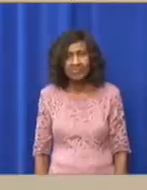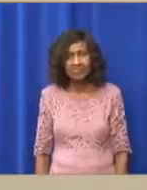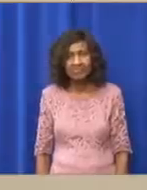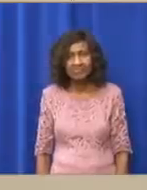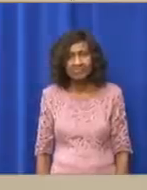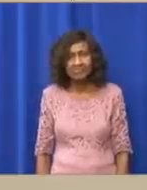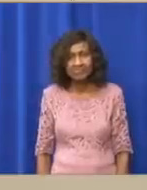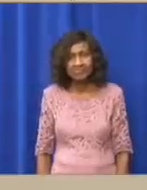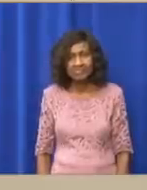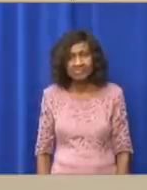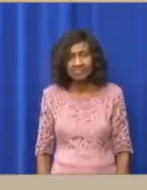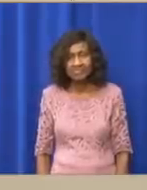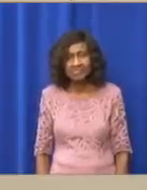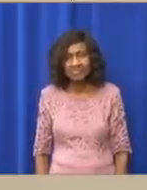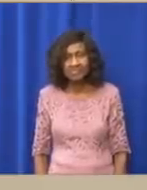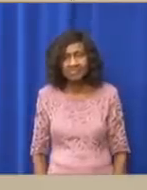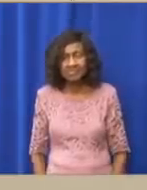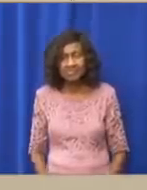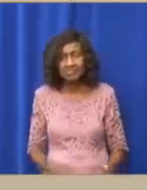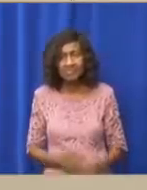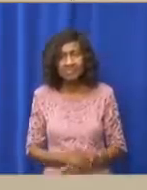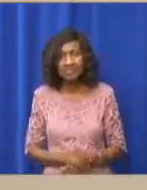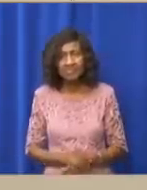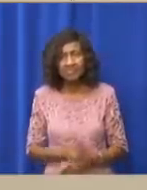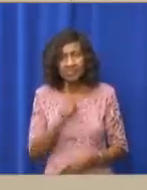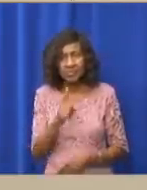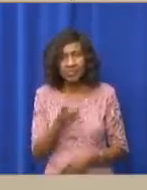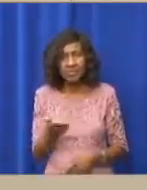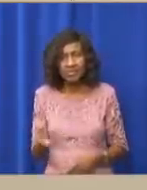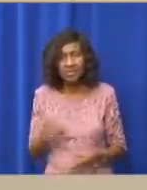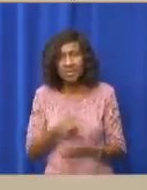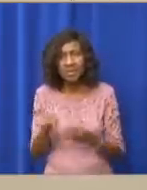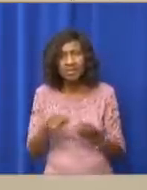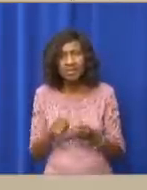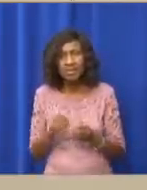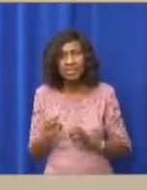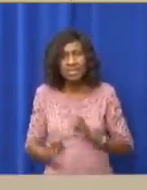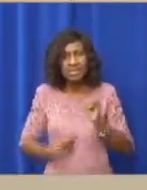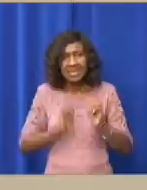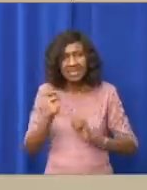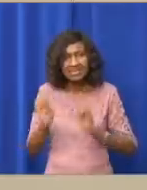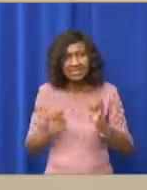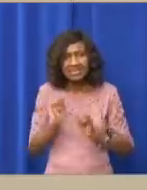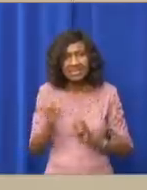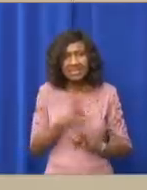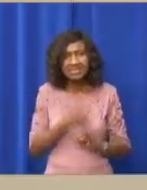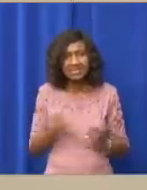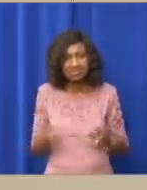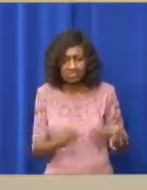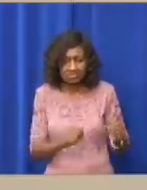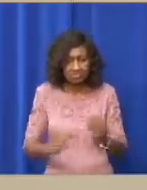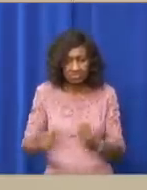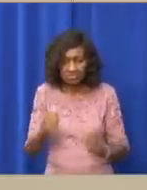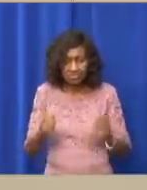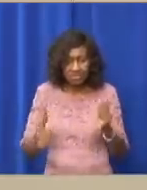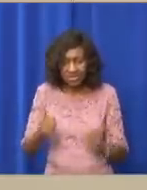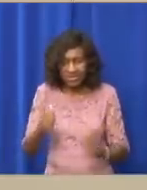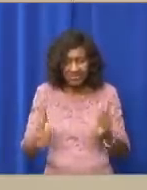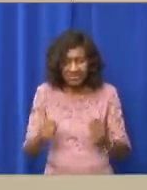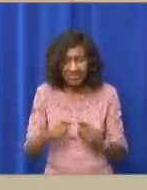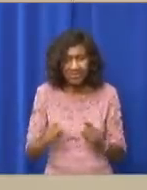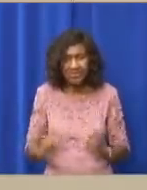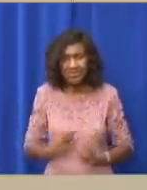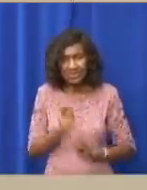So one of the points is about exercise and driving to exercise and exercise on the